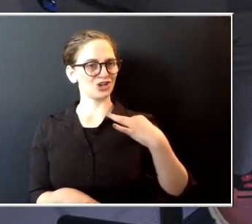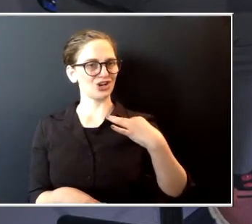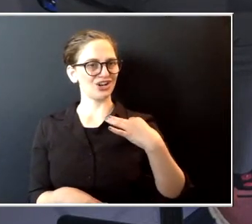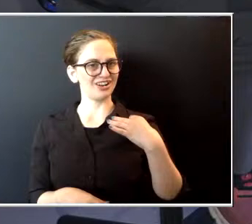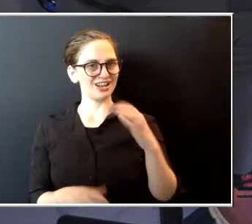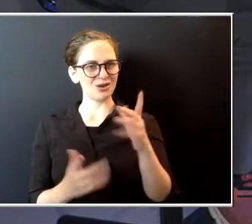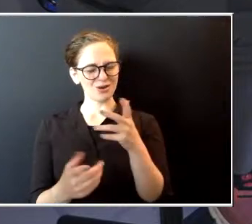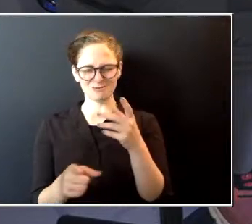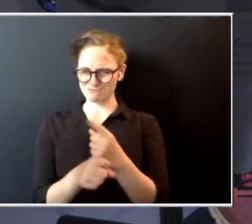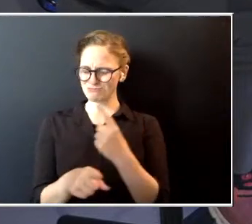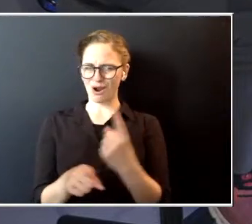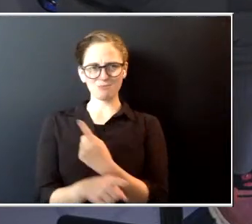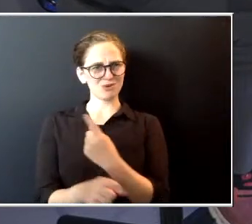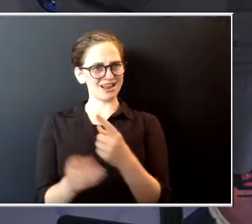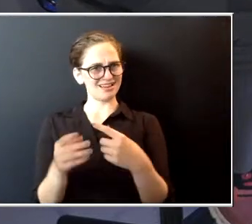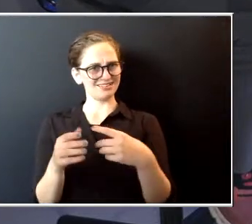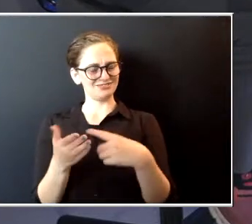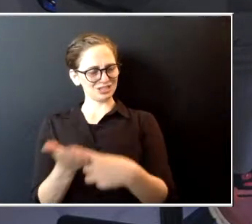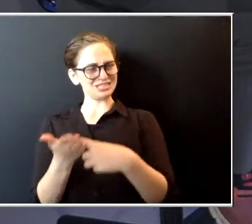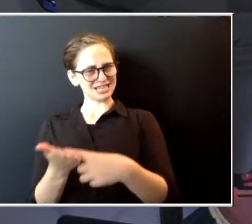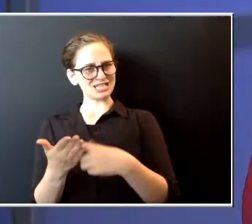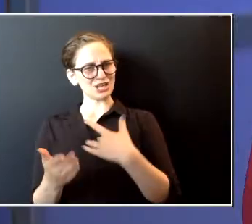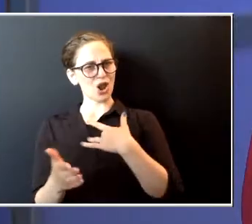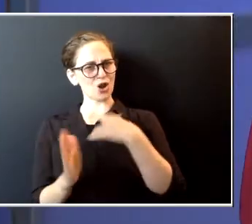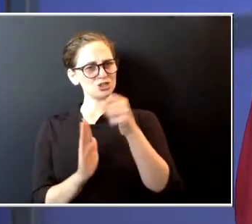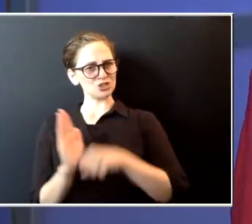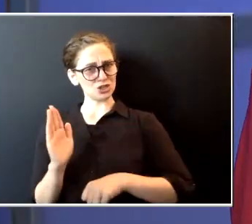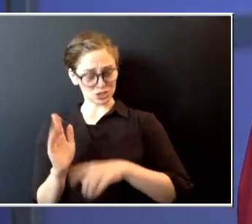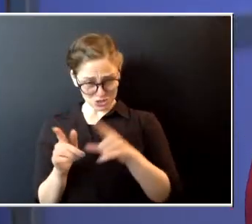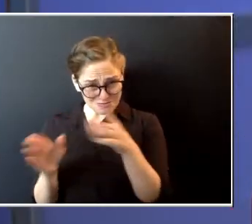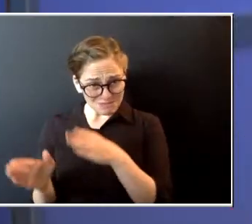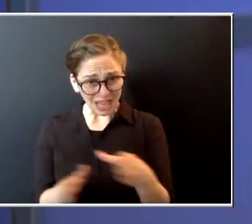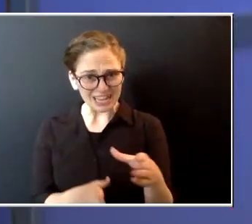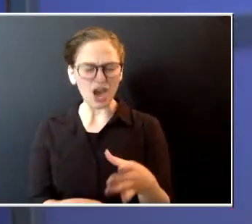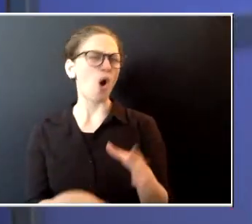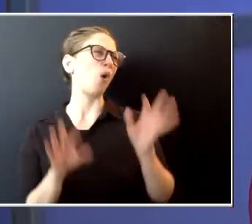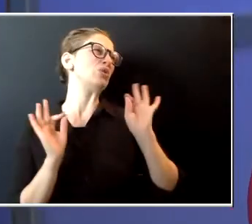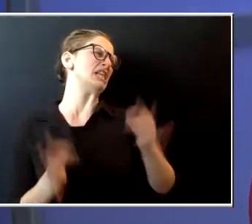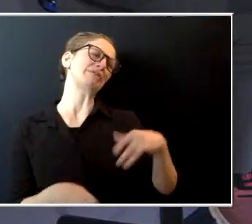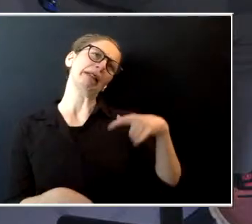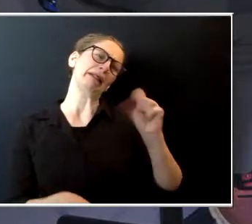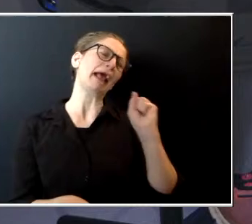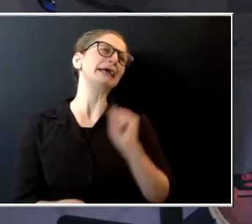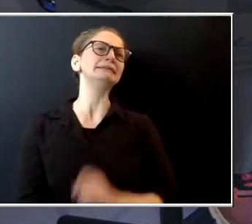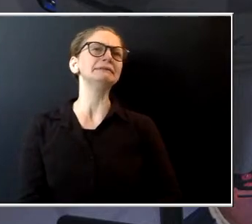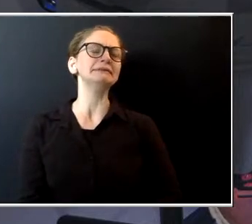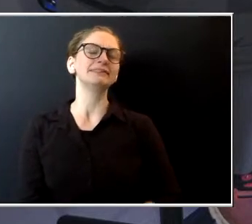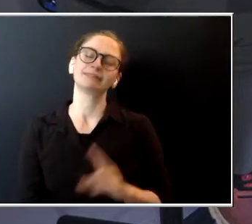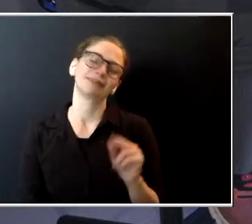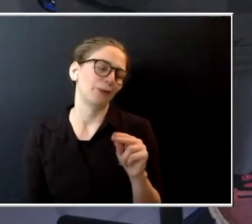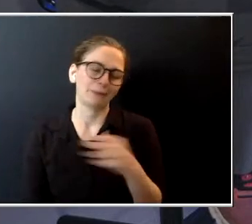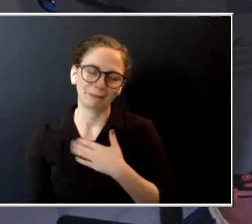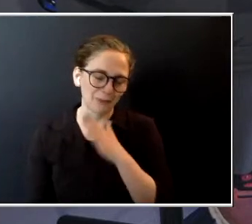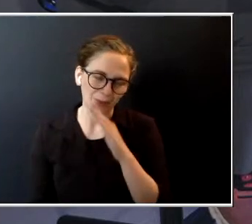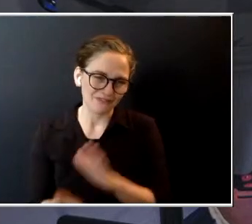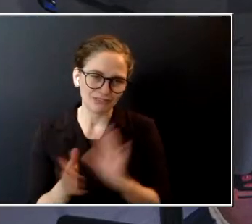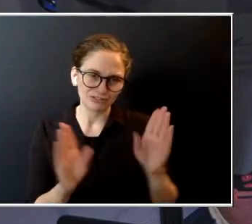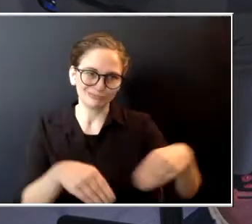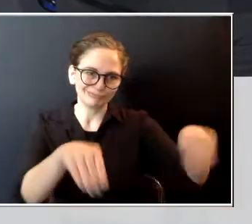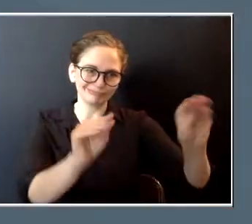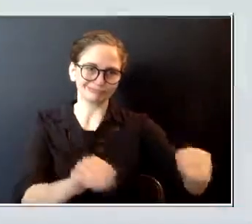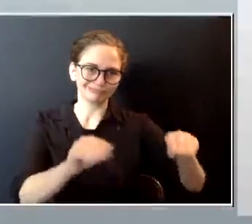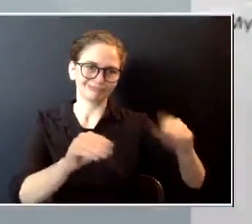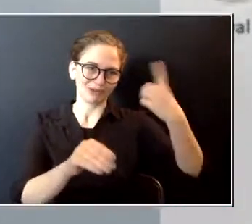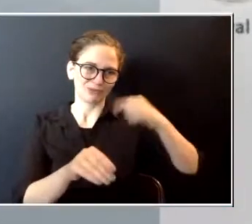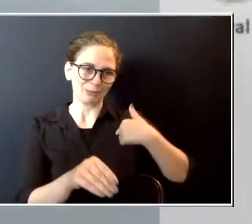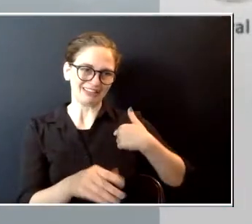Oh, definitely. All right, well done. No, I actually, my appreciate wife that. had it out. You know. So, Dr. Tedros, there are a lot of heart valves on the market. Some are